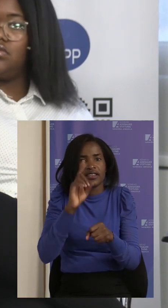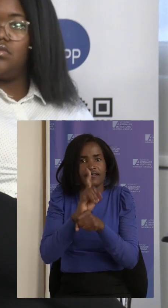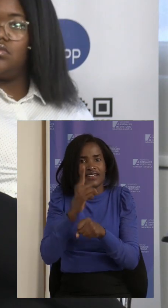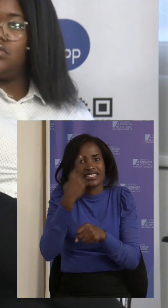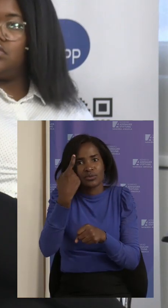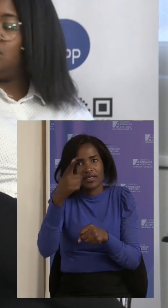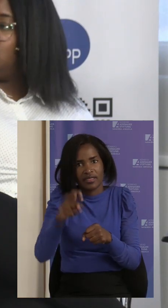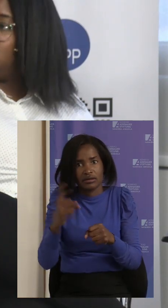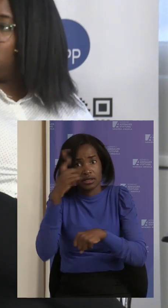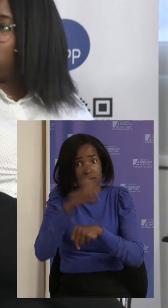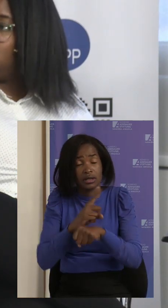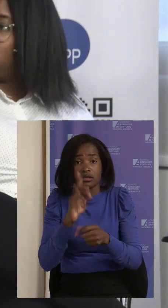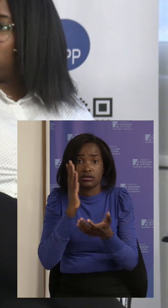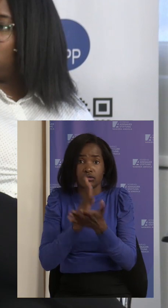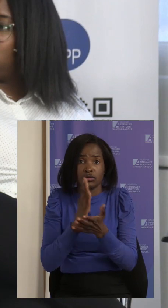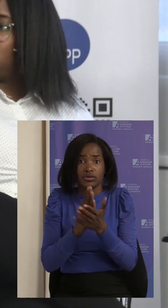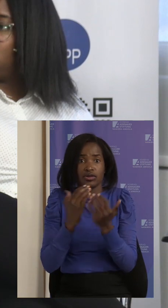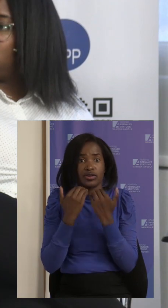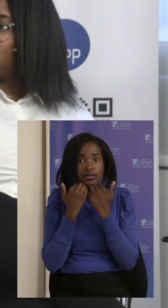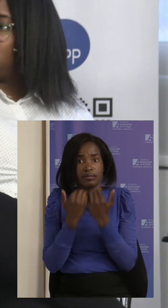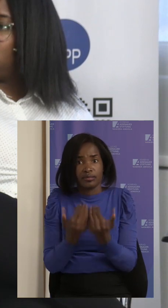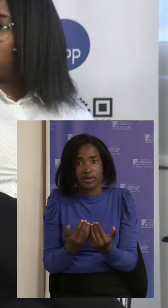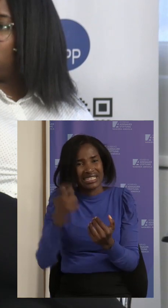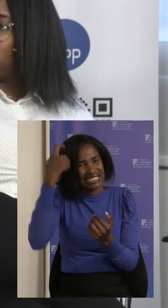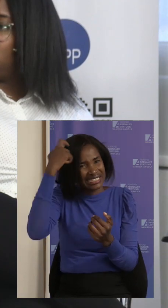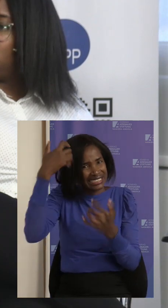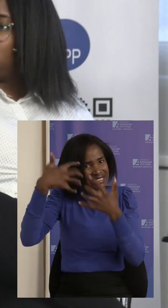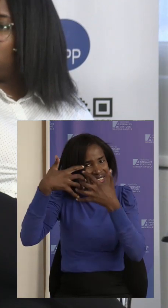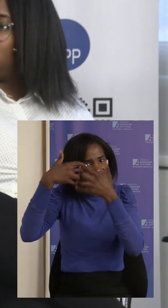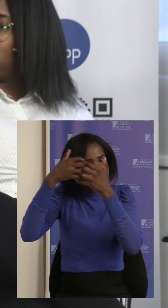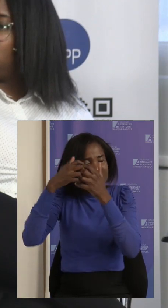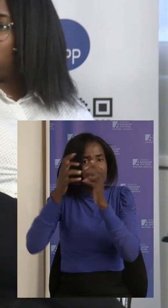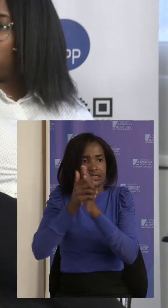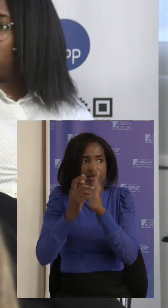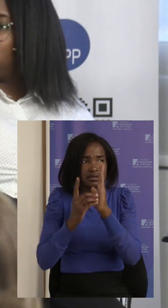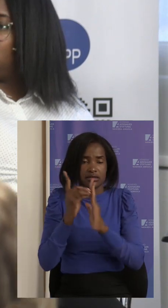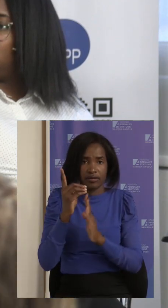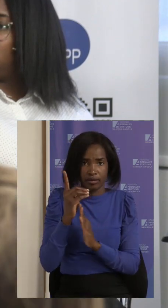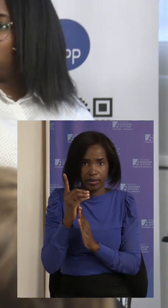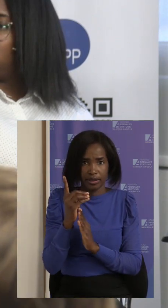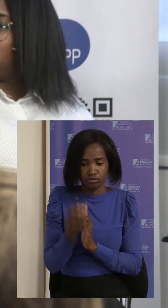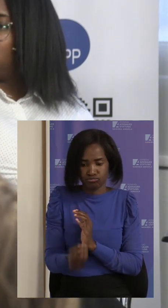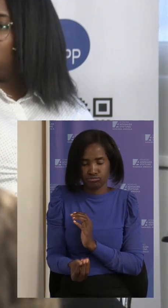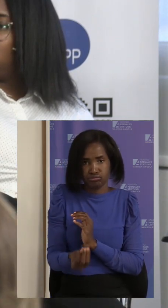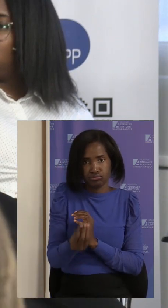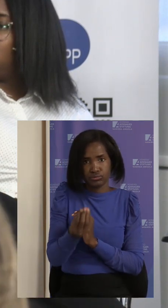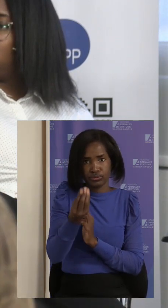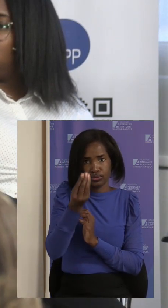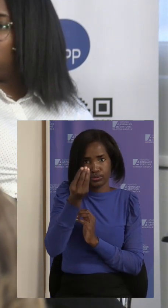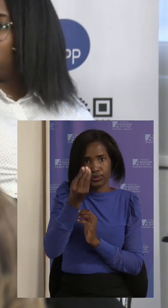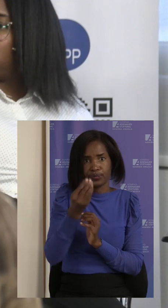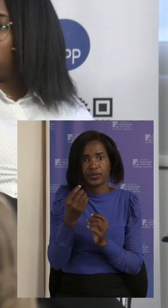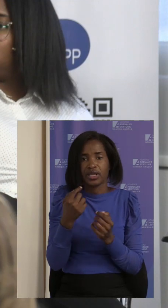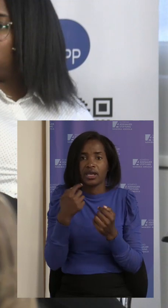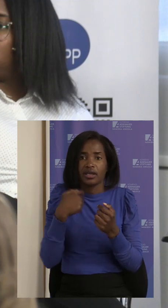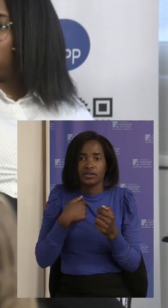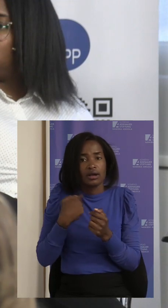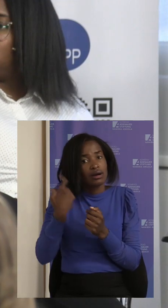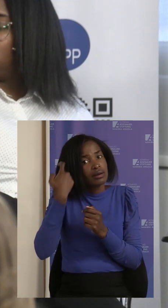most essential for cognitive development and skills development further. So that is where we come in